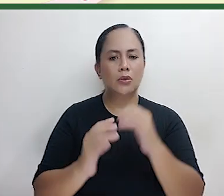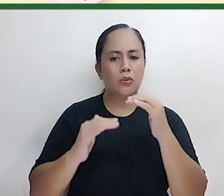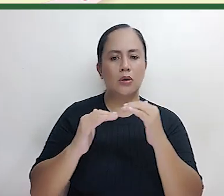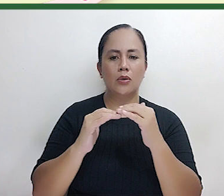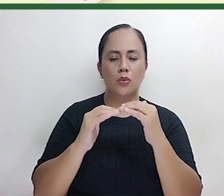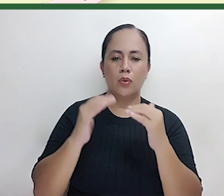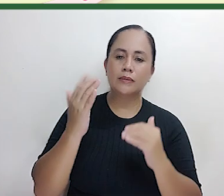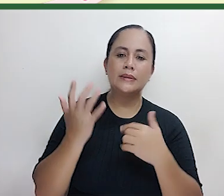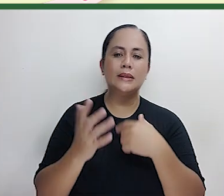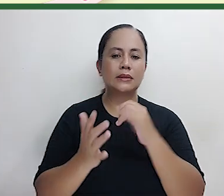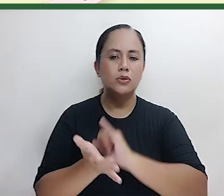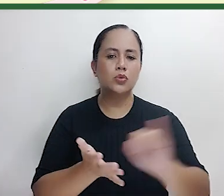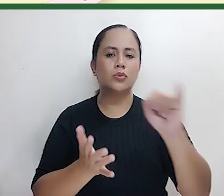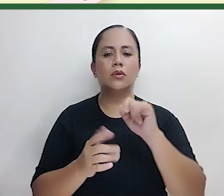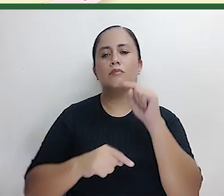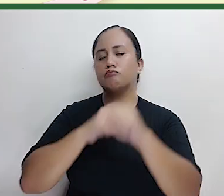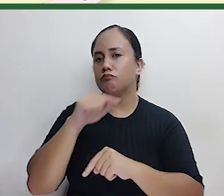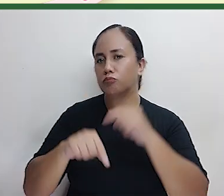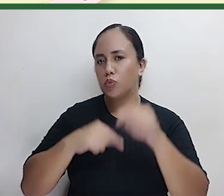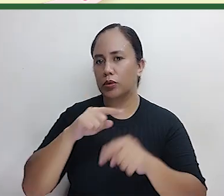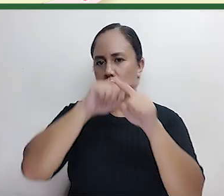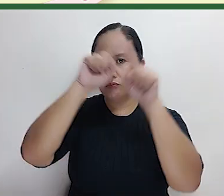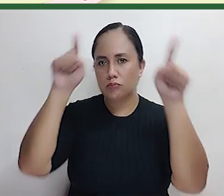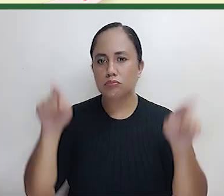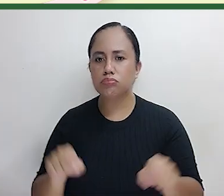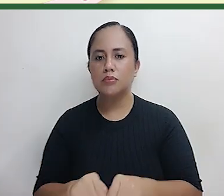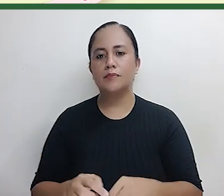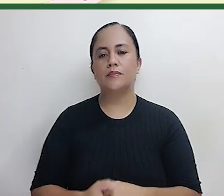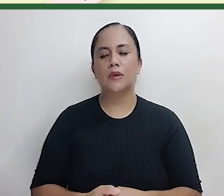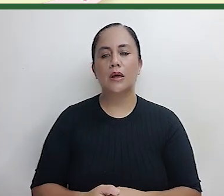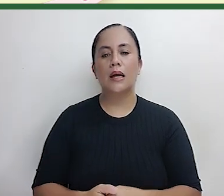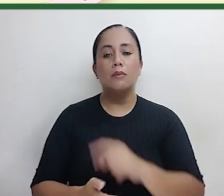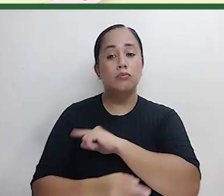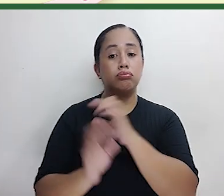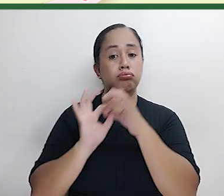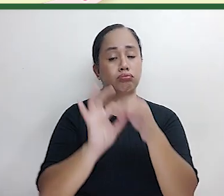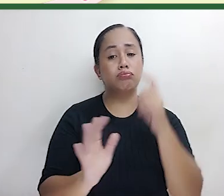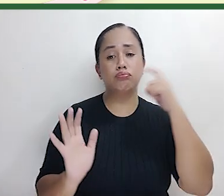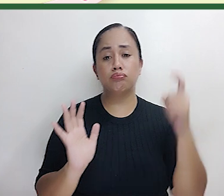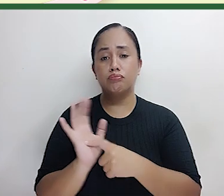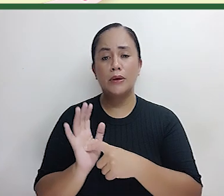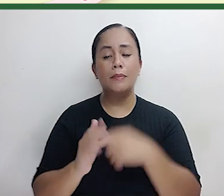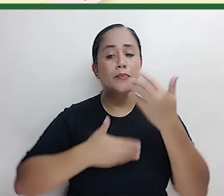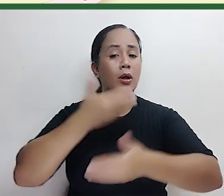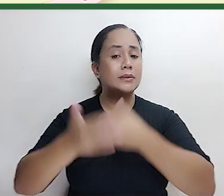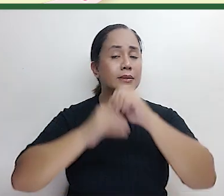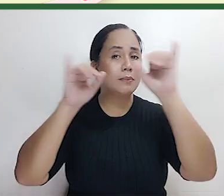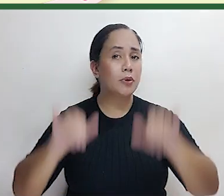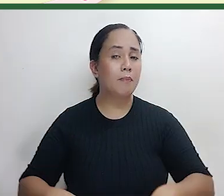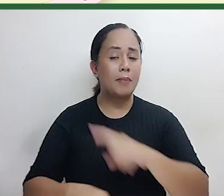the Equality Institute's version of Intersectionality Wheel. Power relations recognize